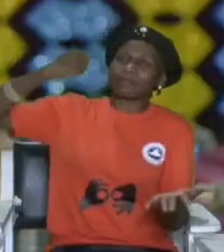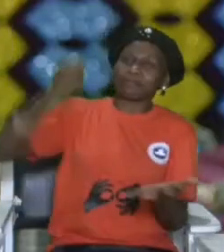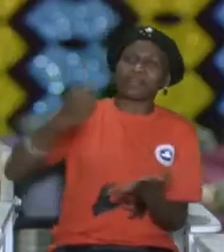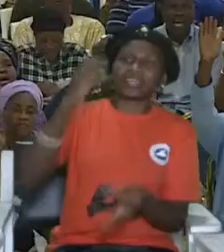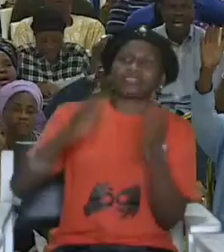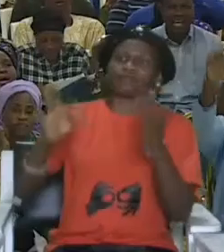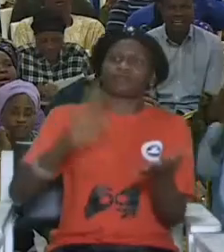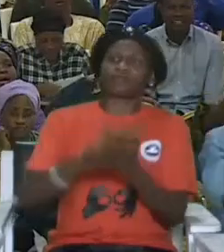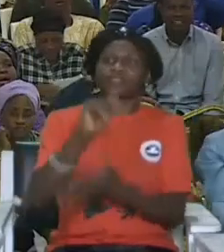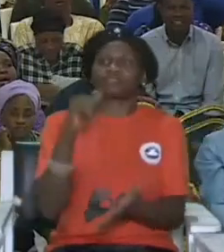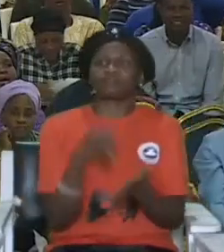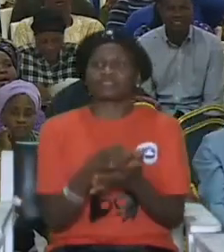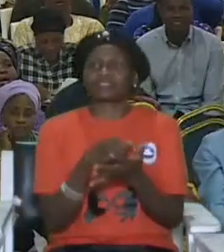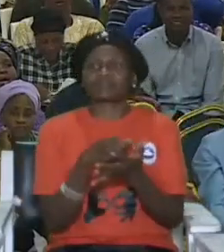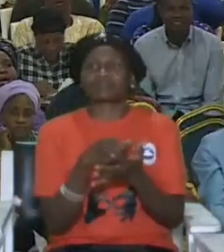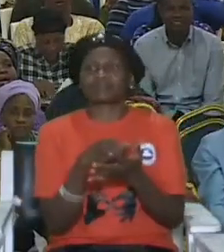it.